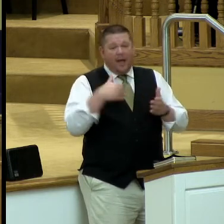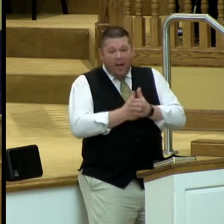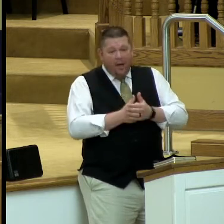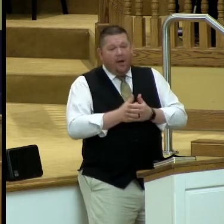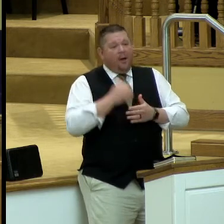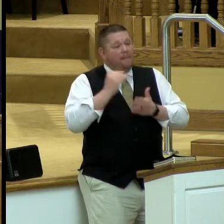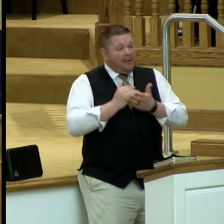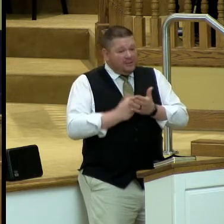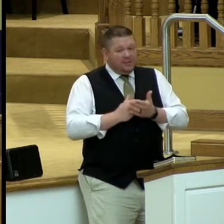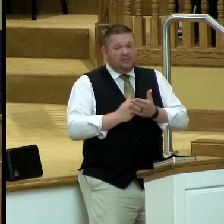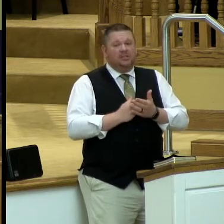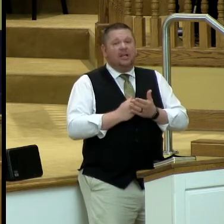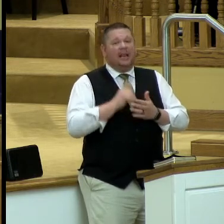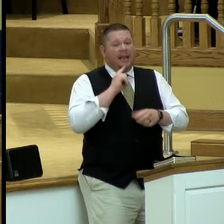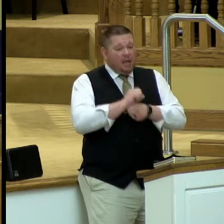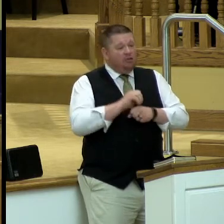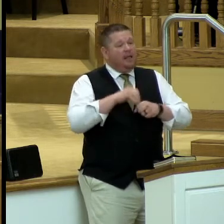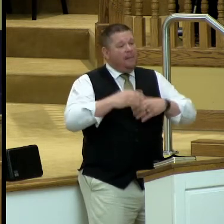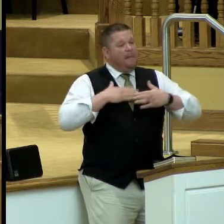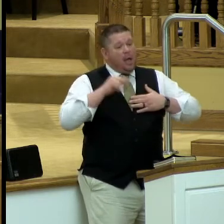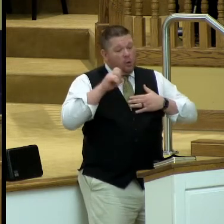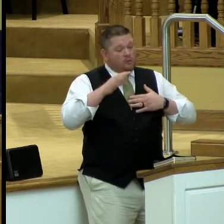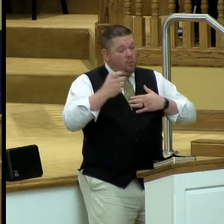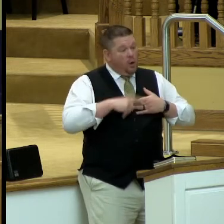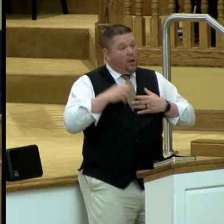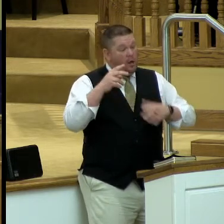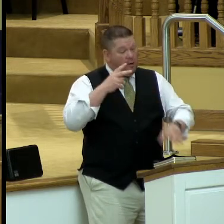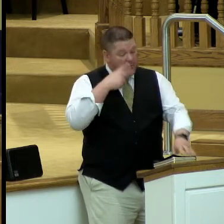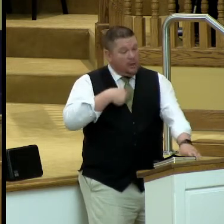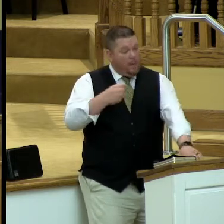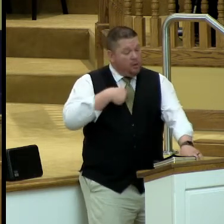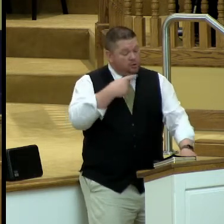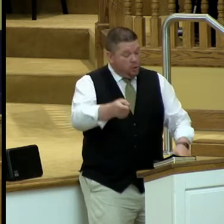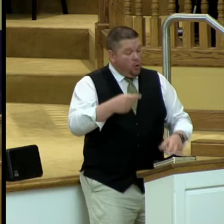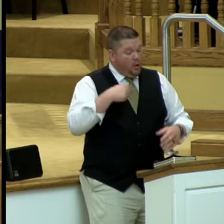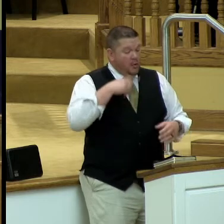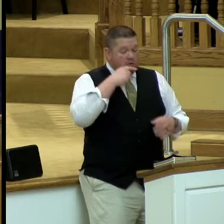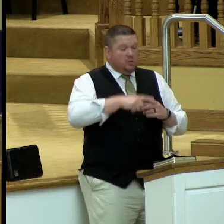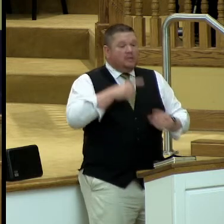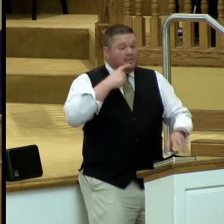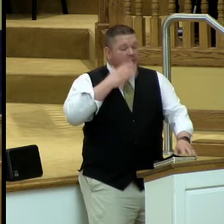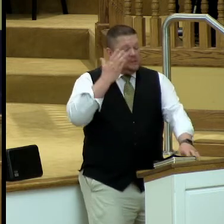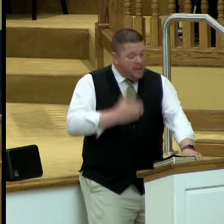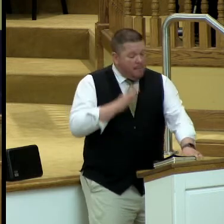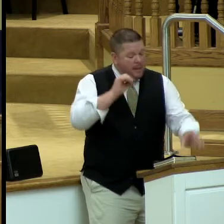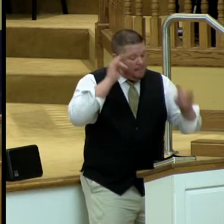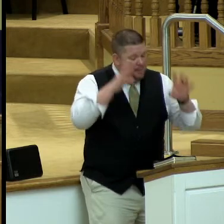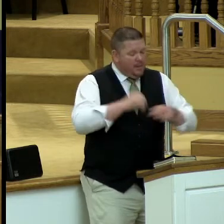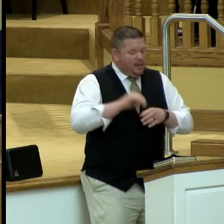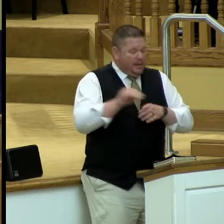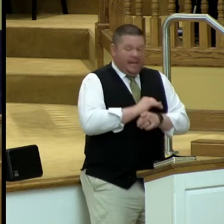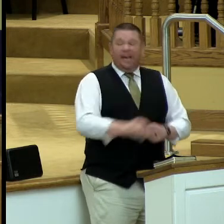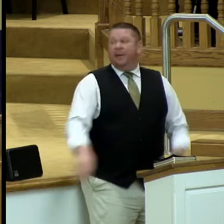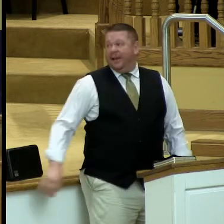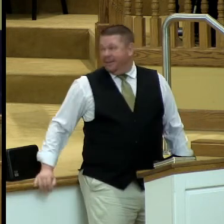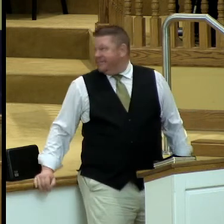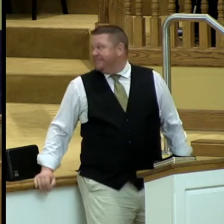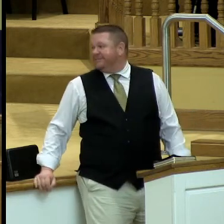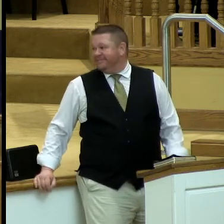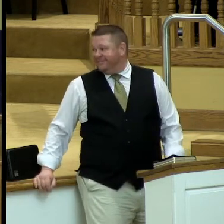this entire message, literally in my notes. If you want a copy, I'll show you. 98% of it says, stop being miserable in the ministry.